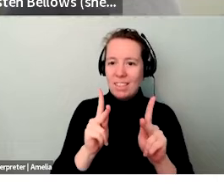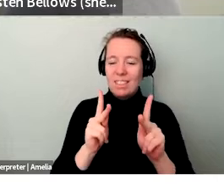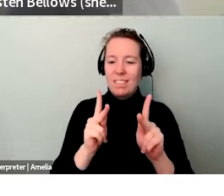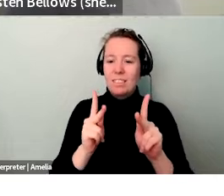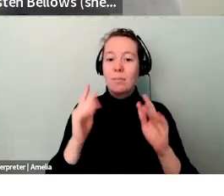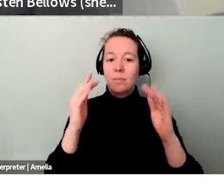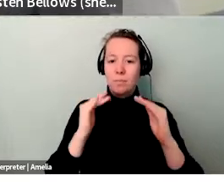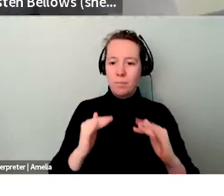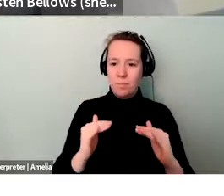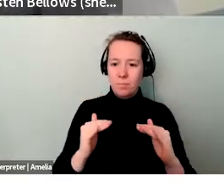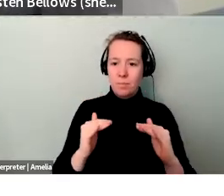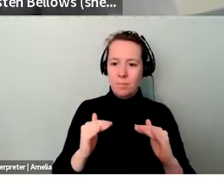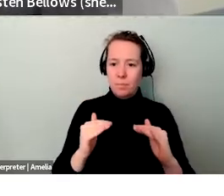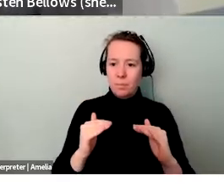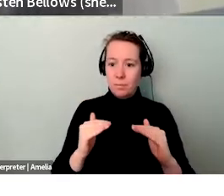Okay. All right.